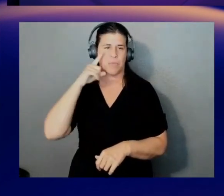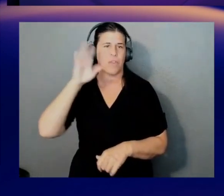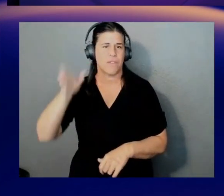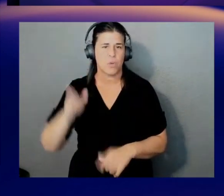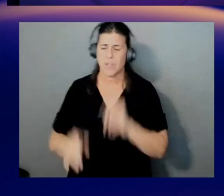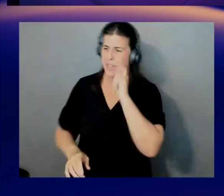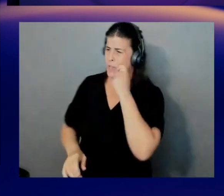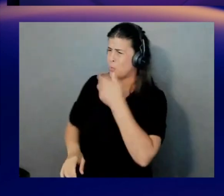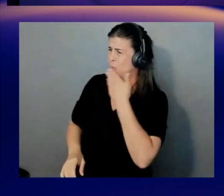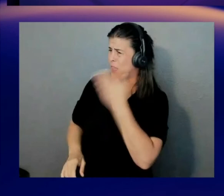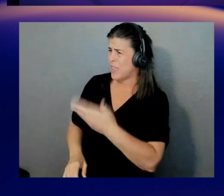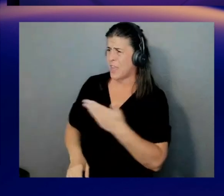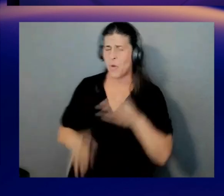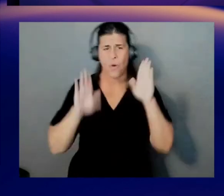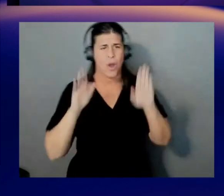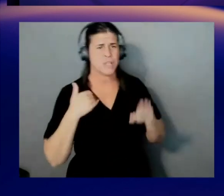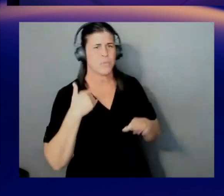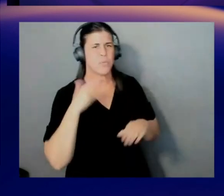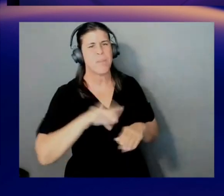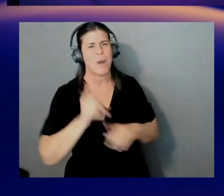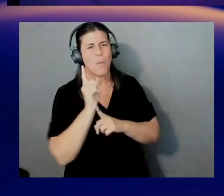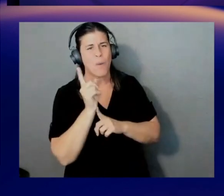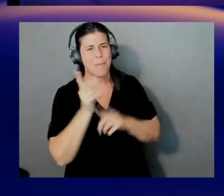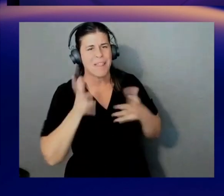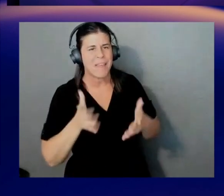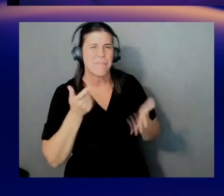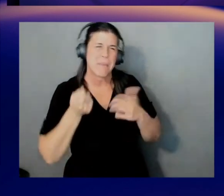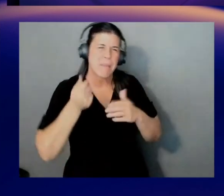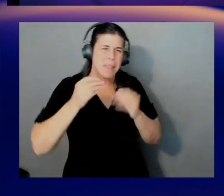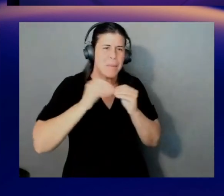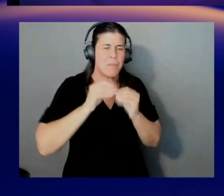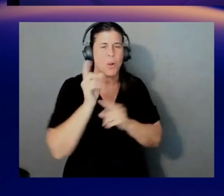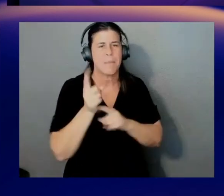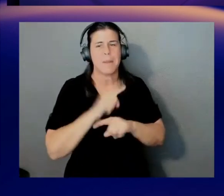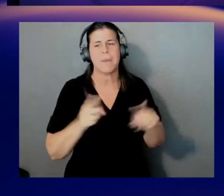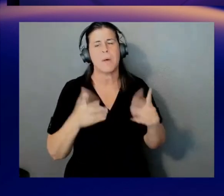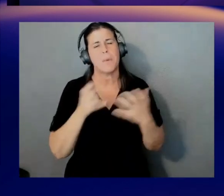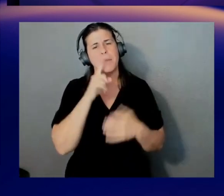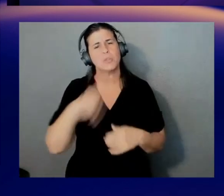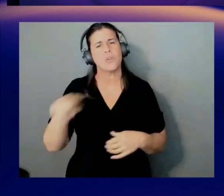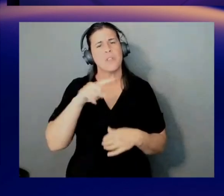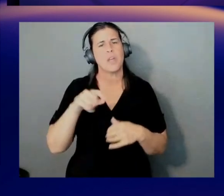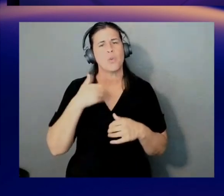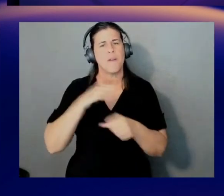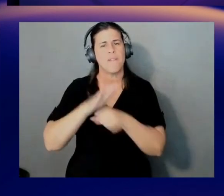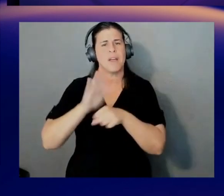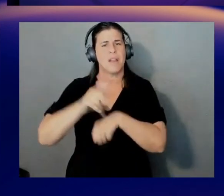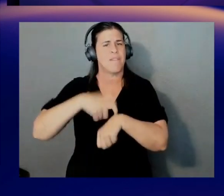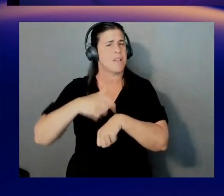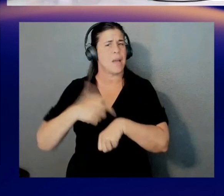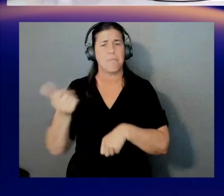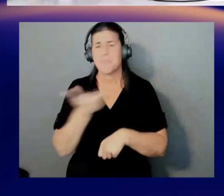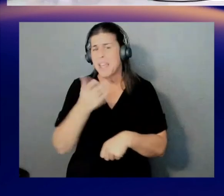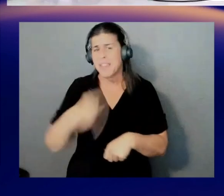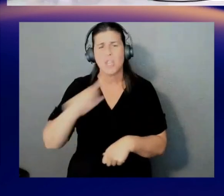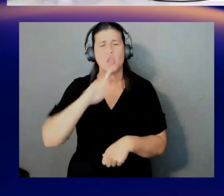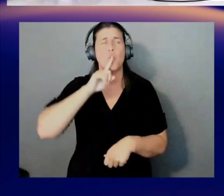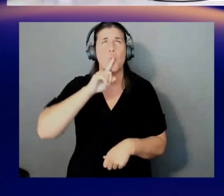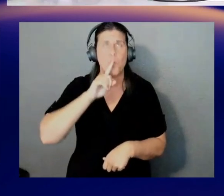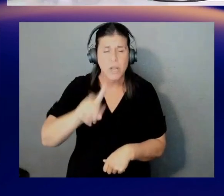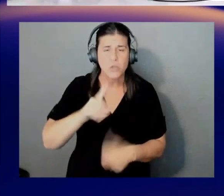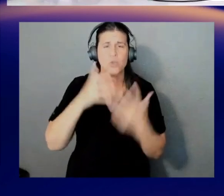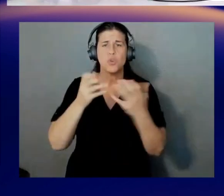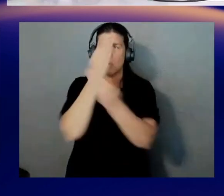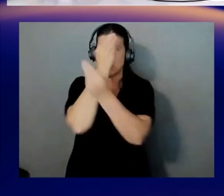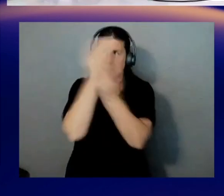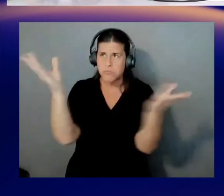Awesome. Well, we've got just about a minute left, maybe a little bit more. I want to make sure we give you time. Like, is there anything you absolutely want to make sure everybody knows